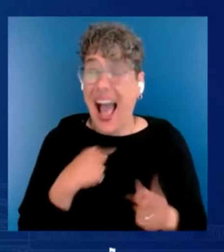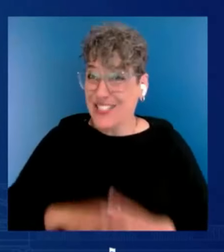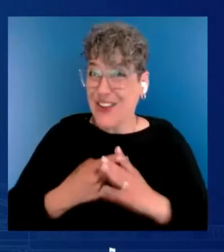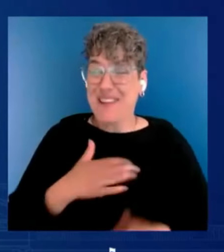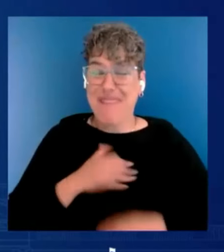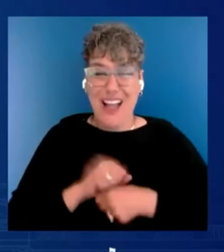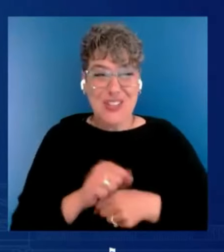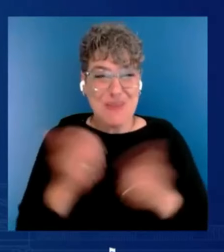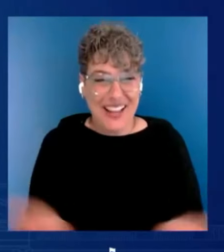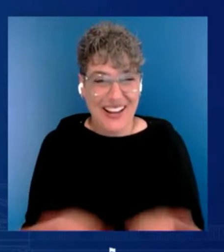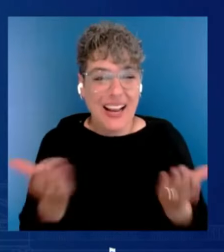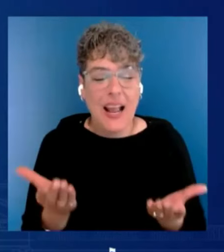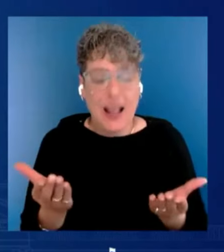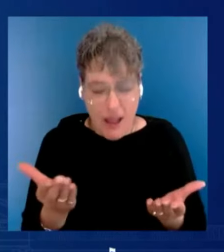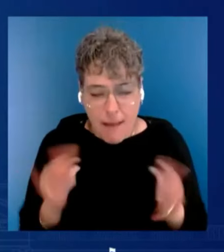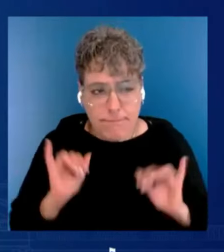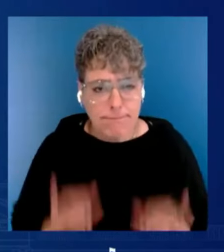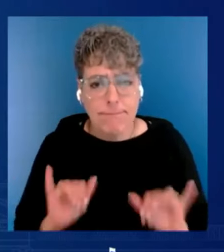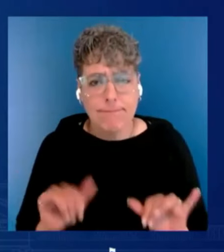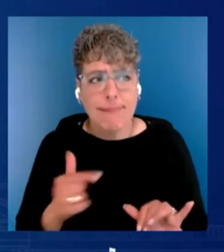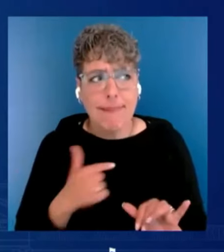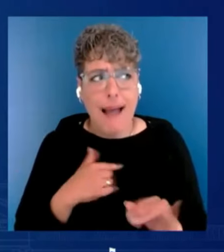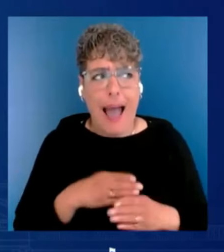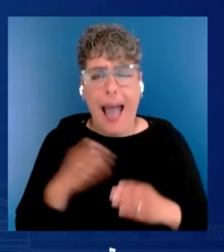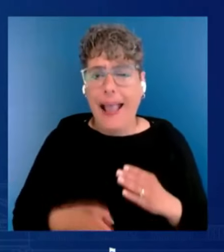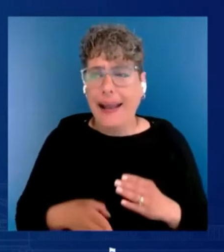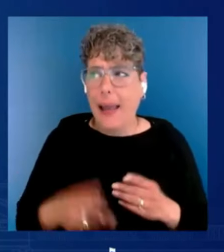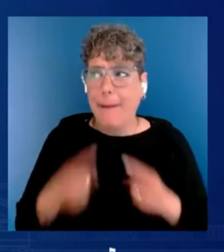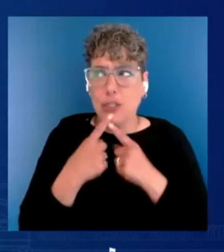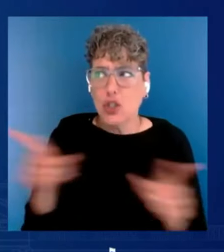you find that you end up disclosing a lot about your life.